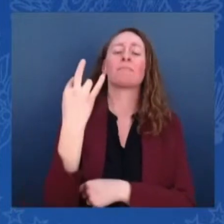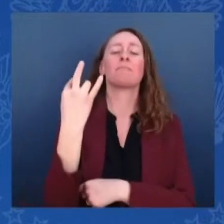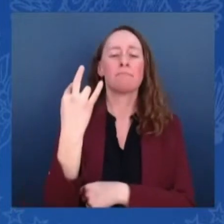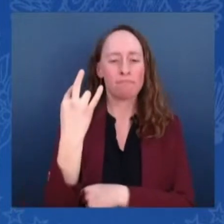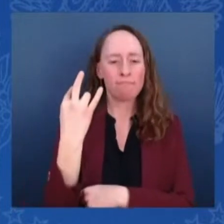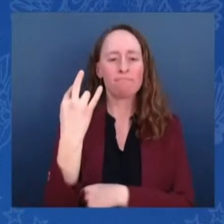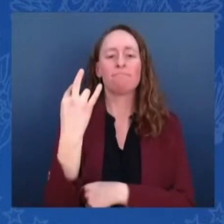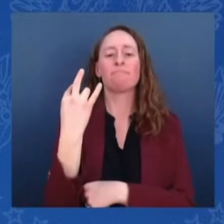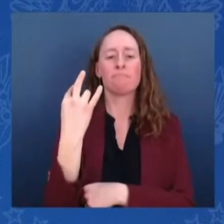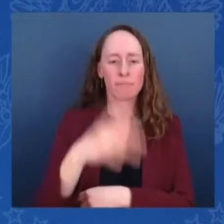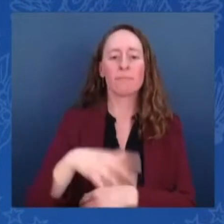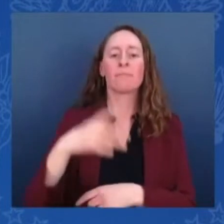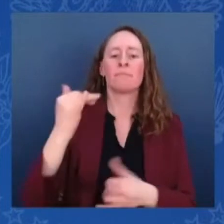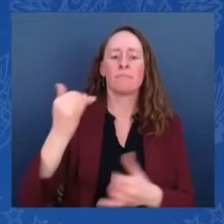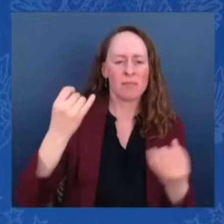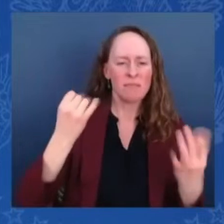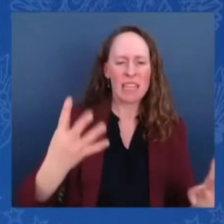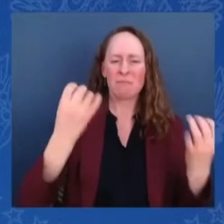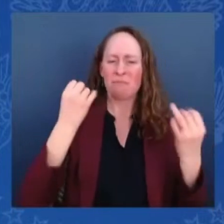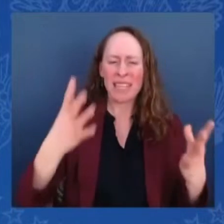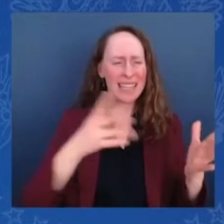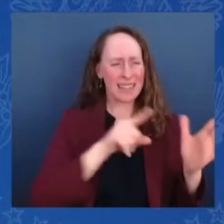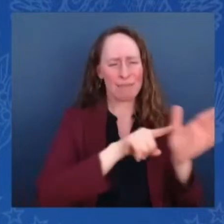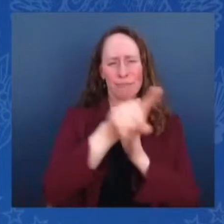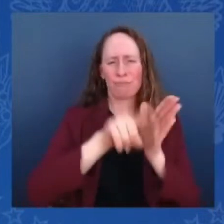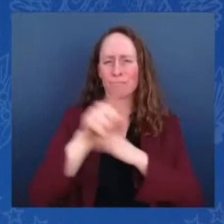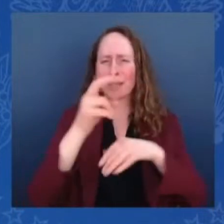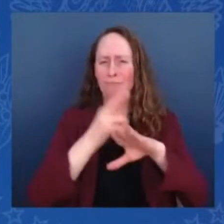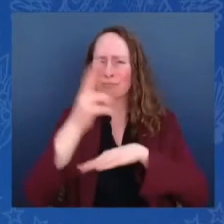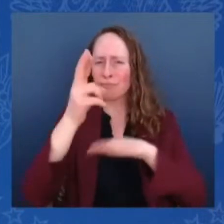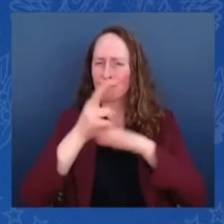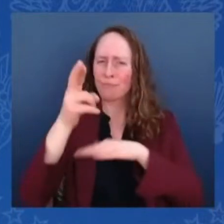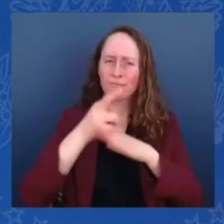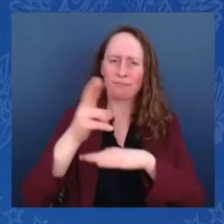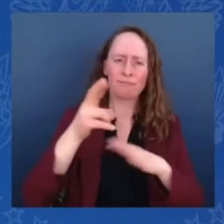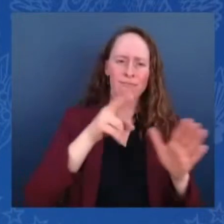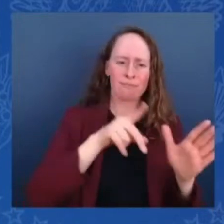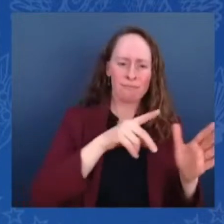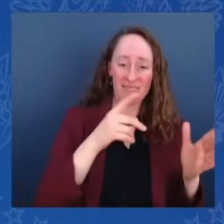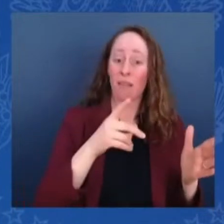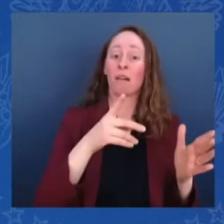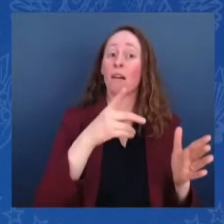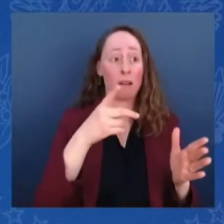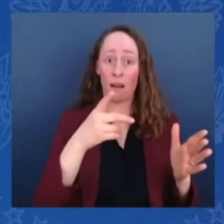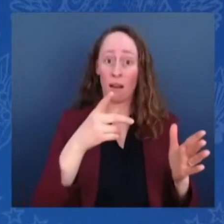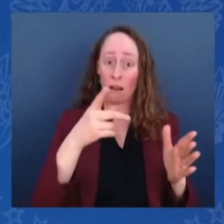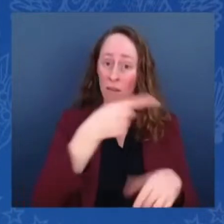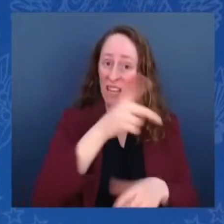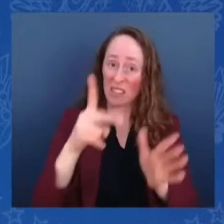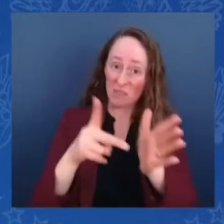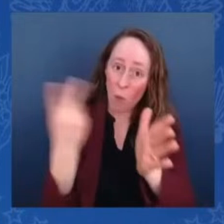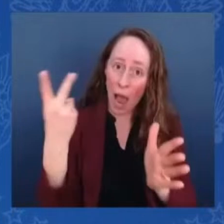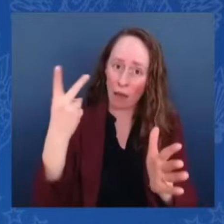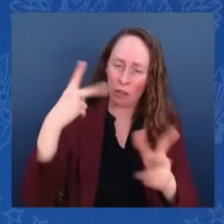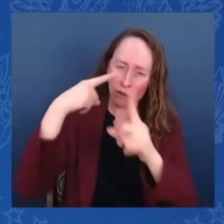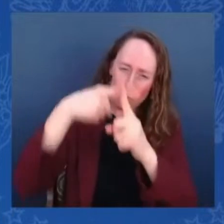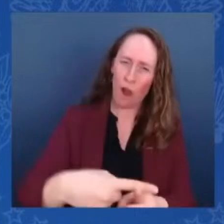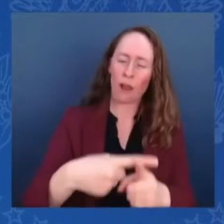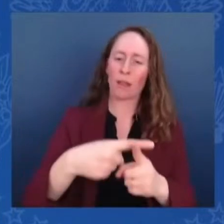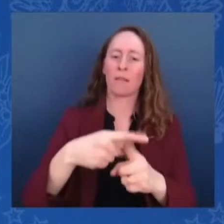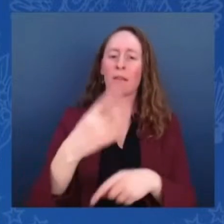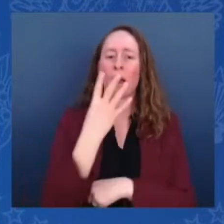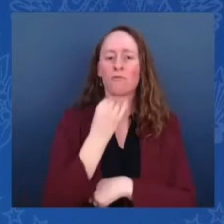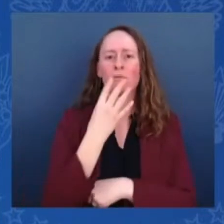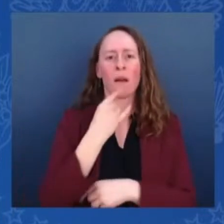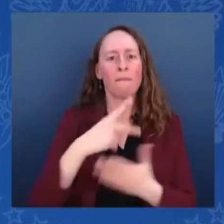ballistic missiles and drones. And twice they failed because the United States organized a coalition of countries to stop